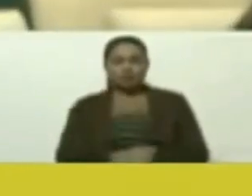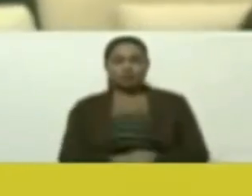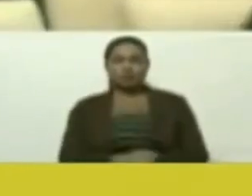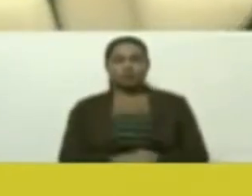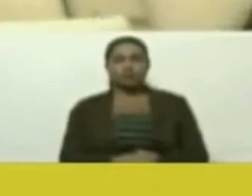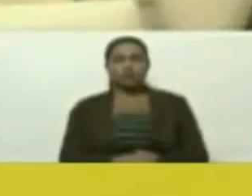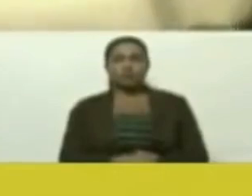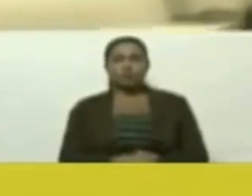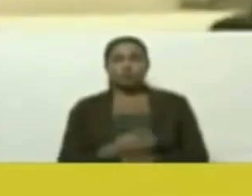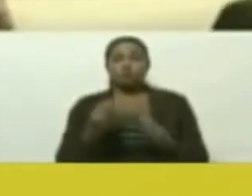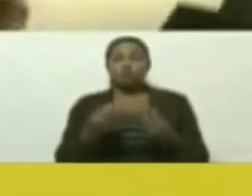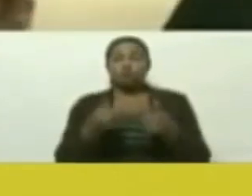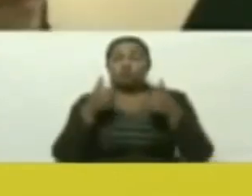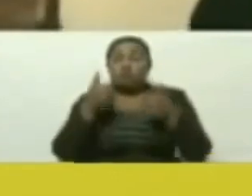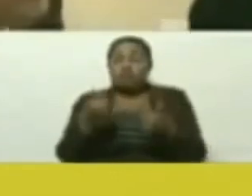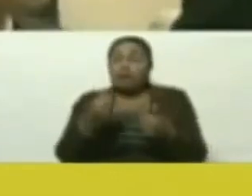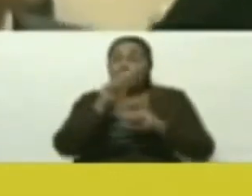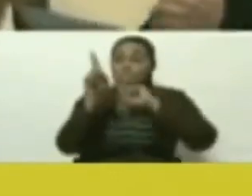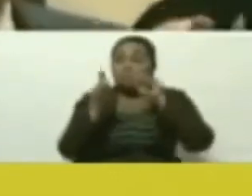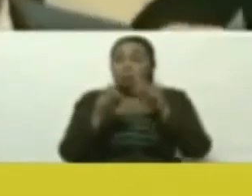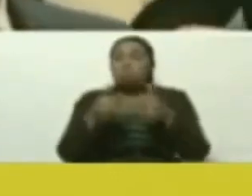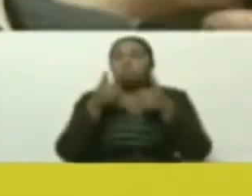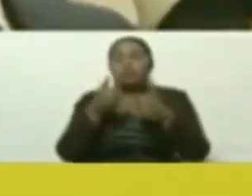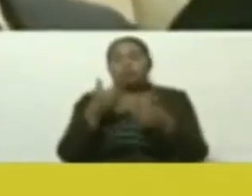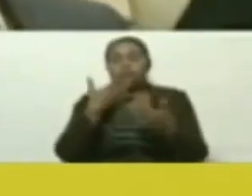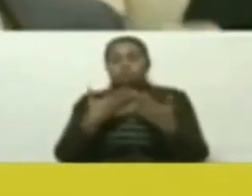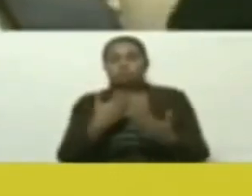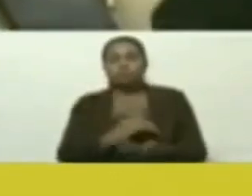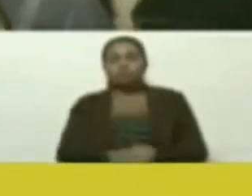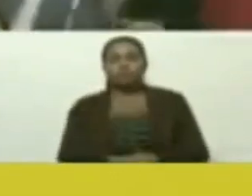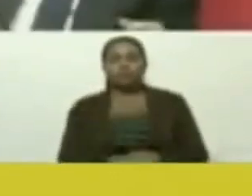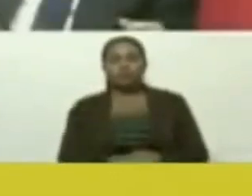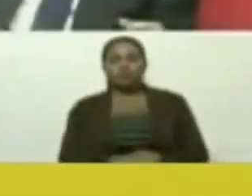country? Thank you for your question.